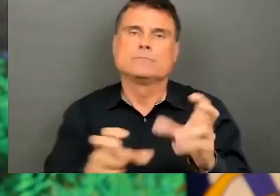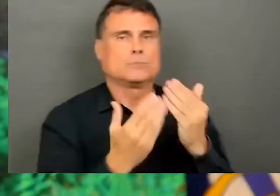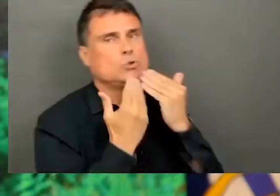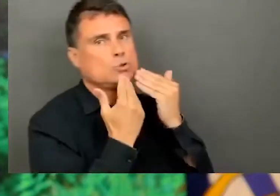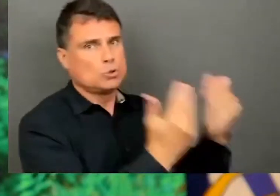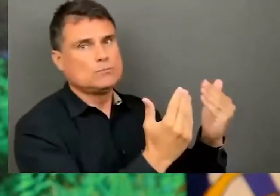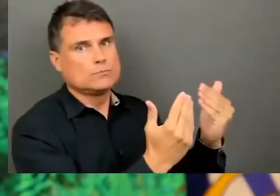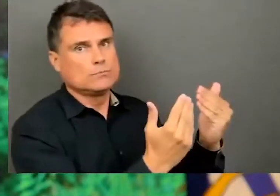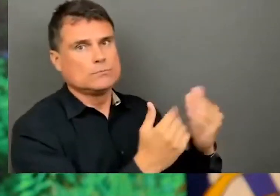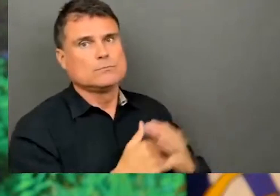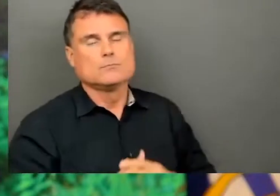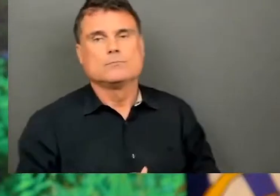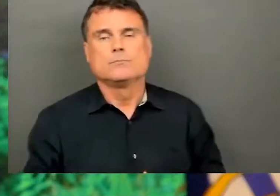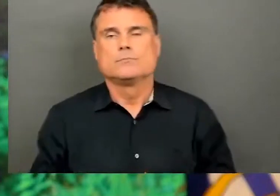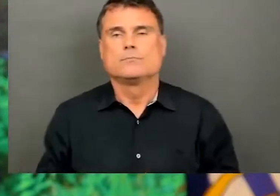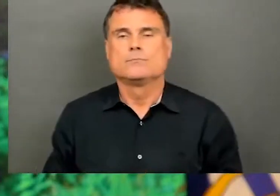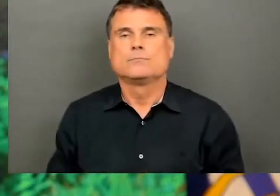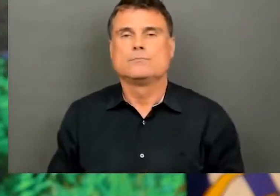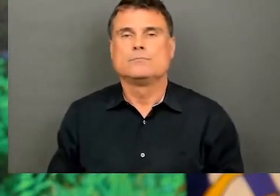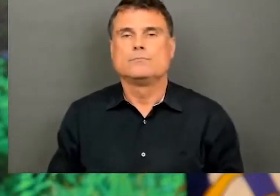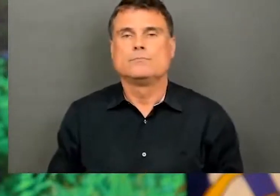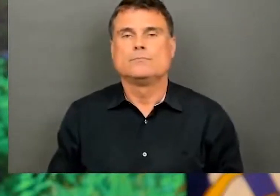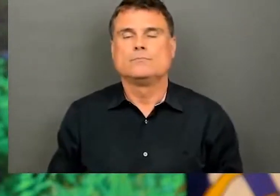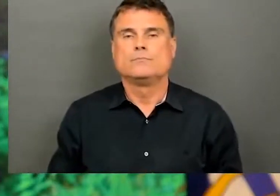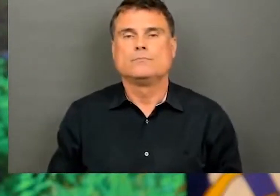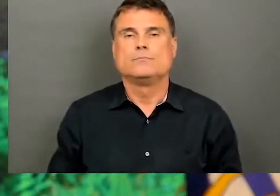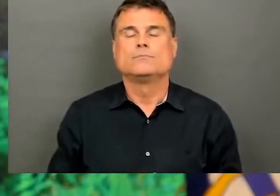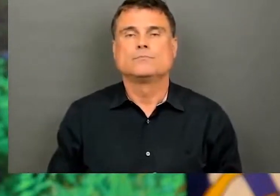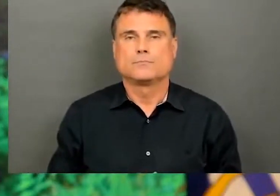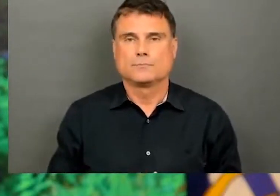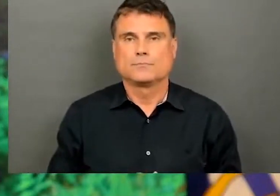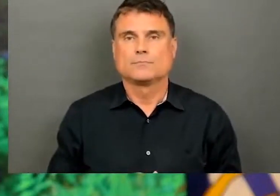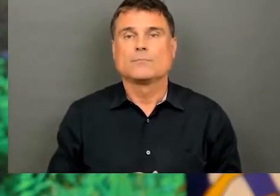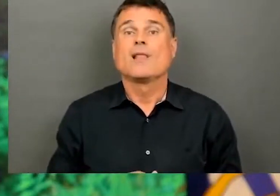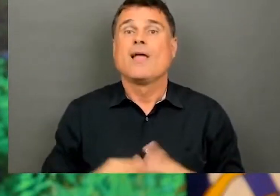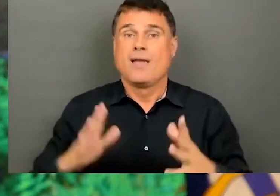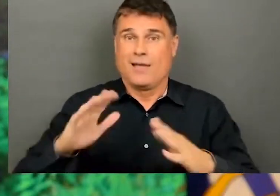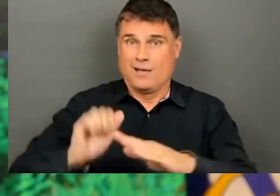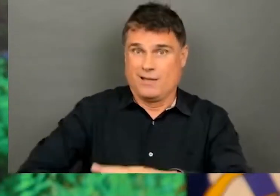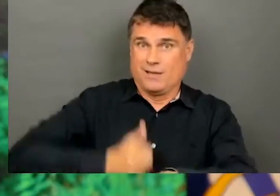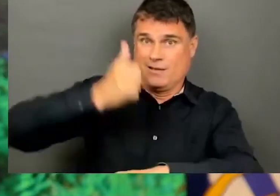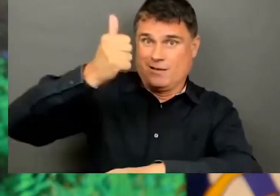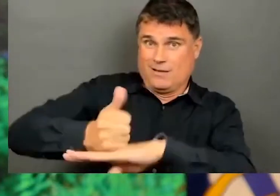Implementation of the BC government's prescribed safer supply